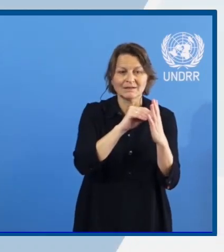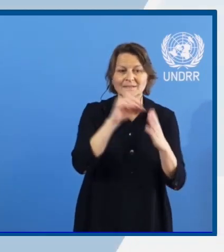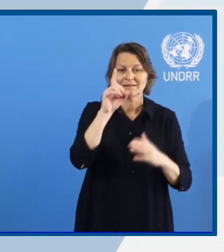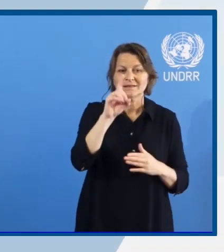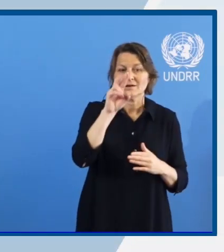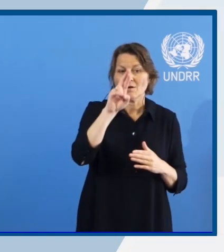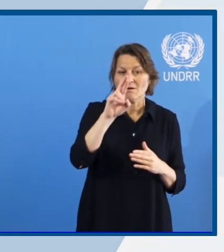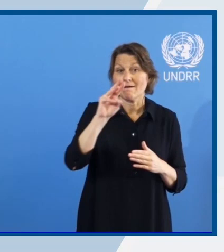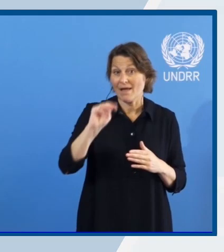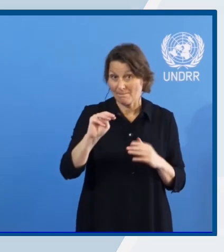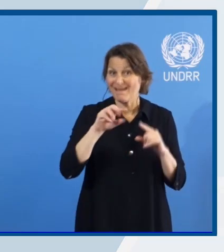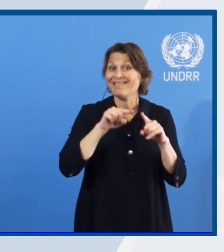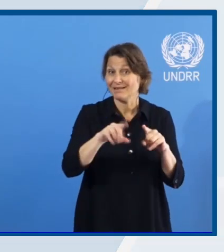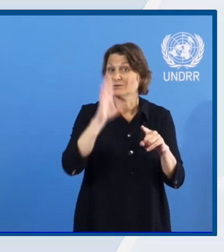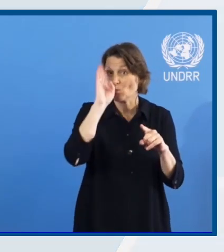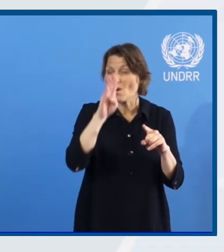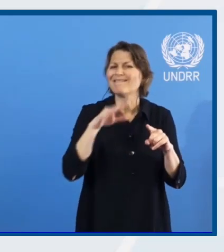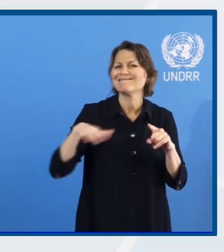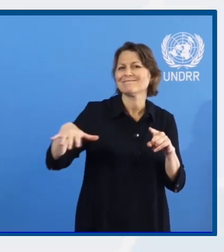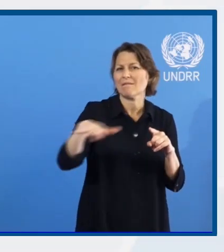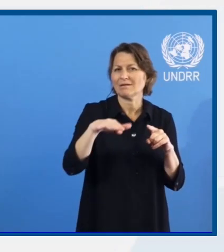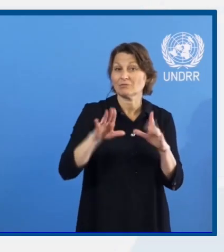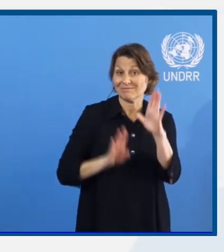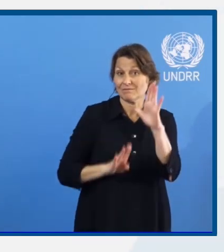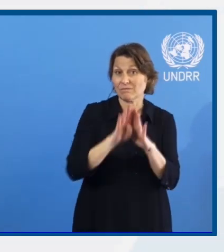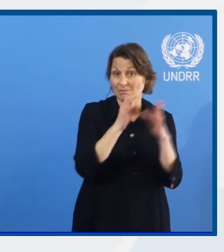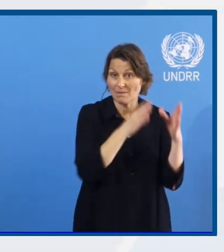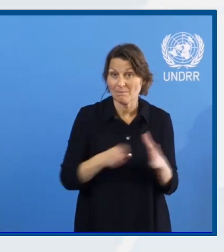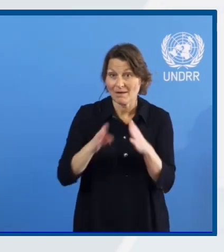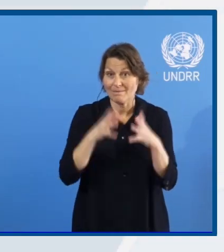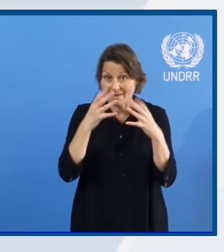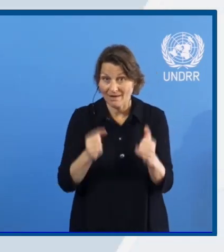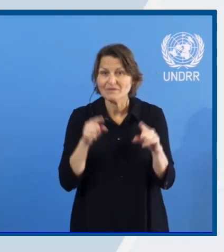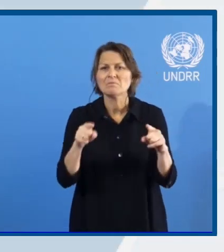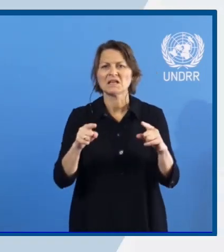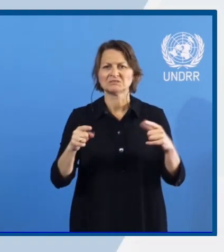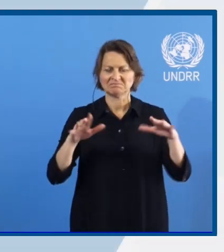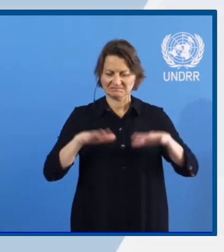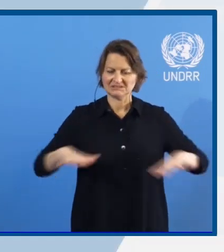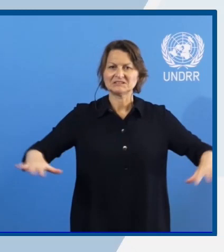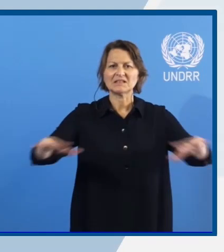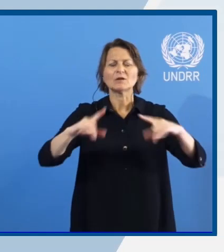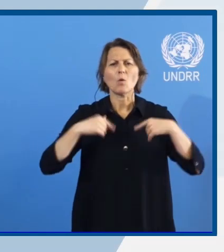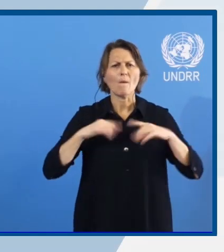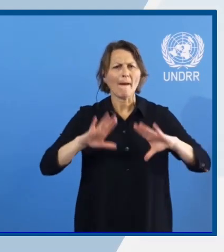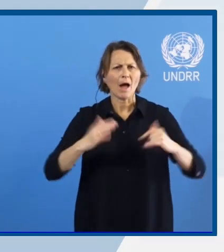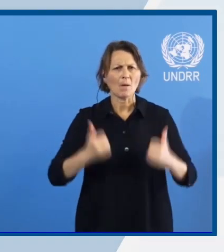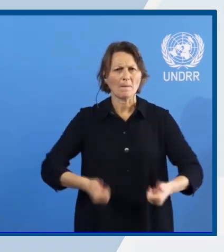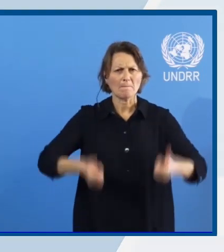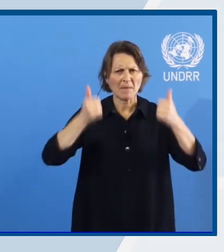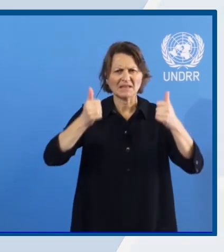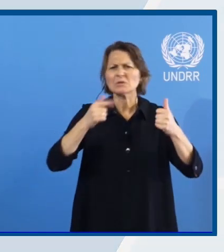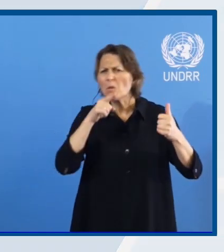Vision 2030 Jamaica National Development Plan. This set the context for the updating and development of other